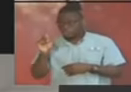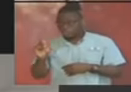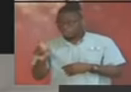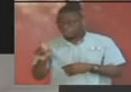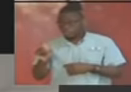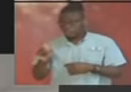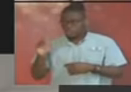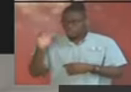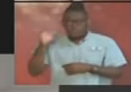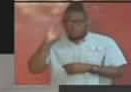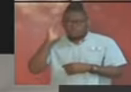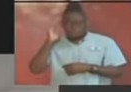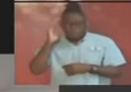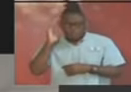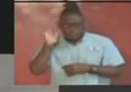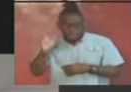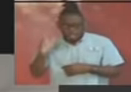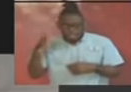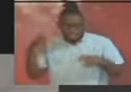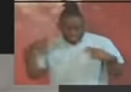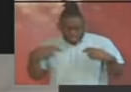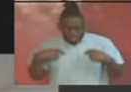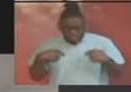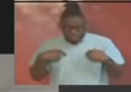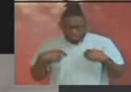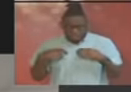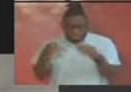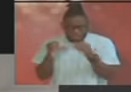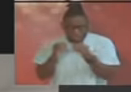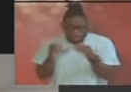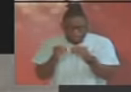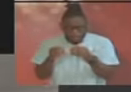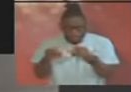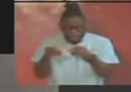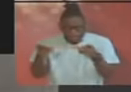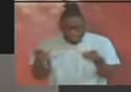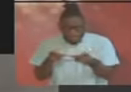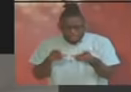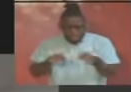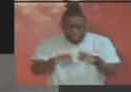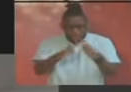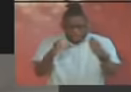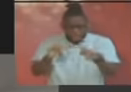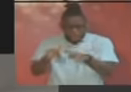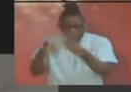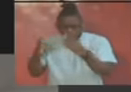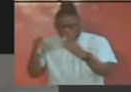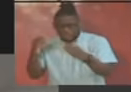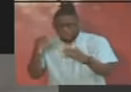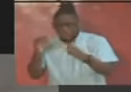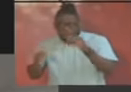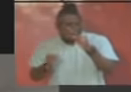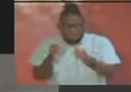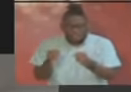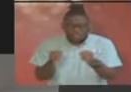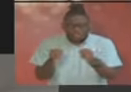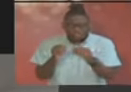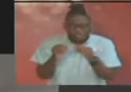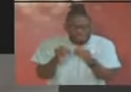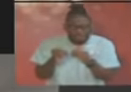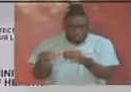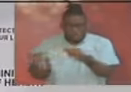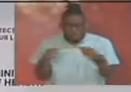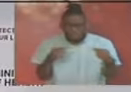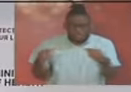organized sporting leagues to resume since our numbers are so low? Right, organized sporting leagues, yes? Is that what you said? Sporting. Yes. Okay. Yes. All